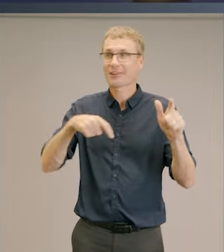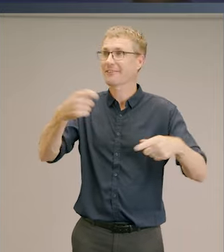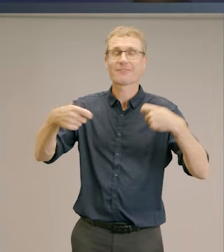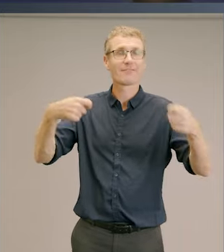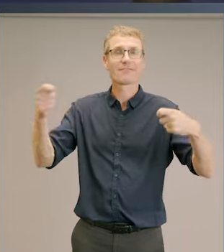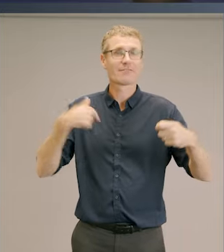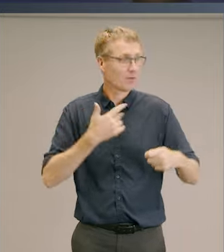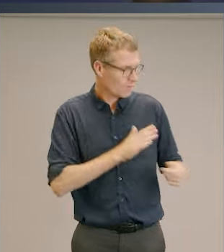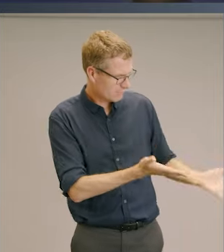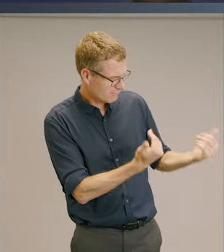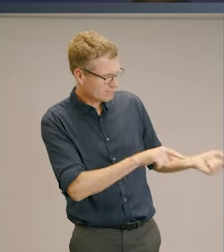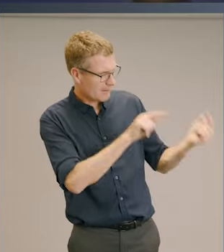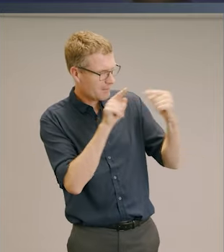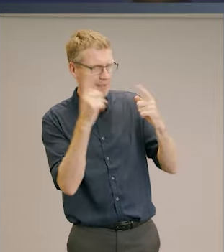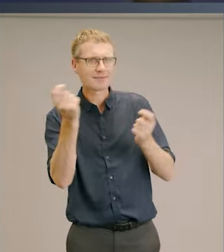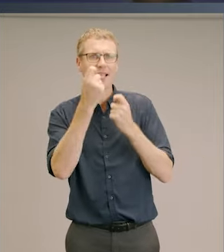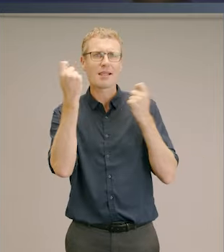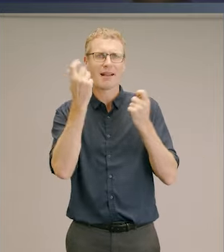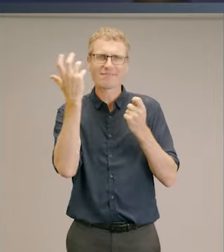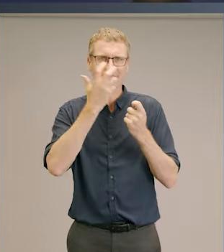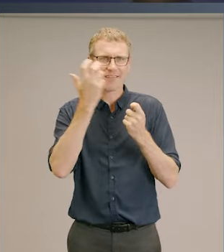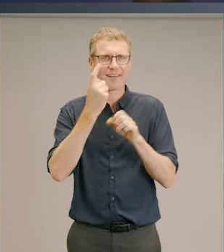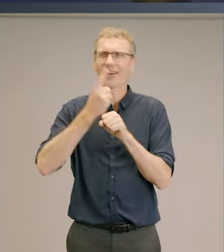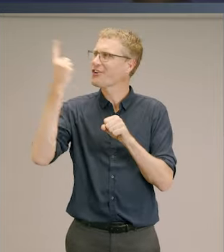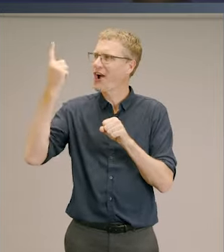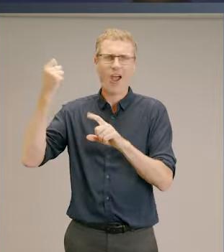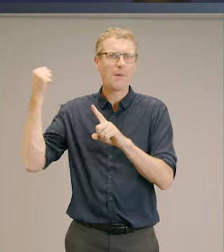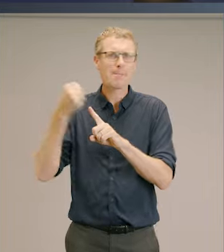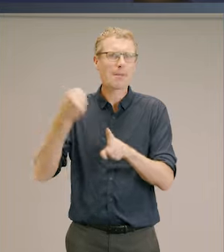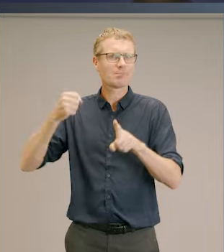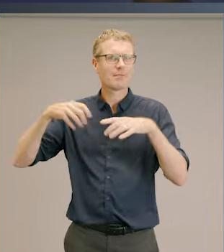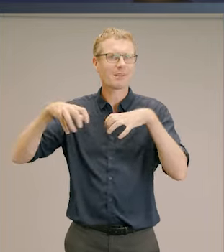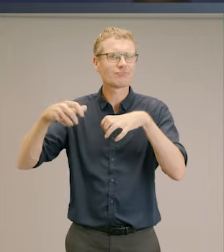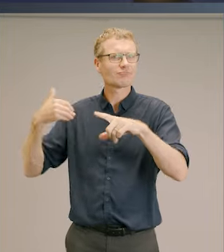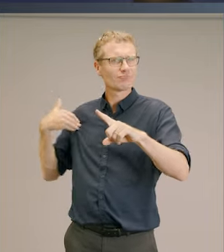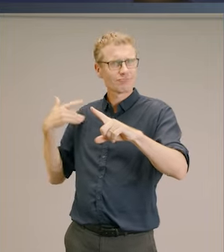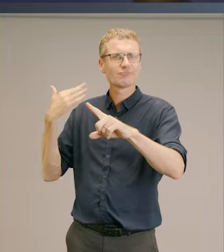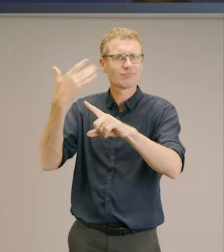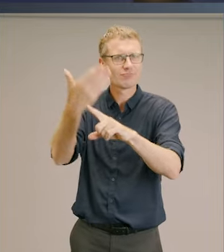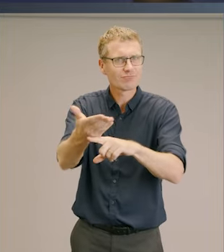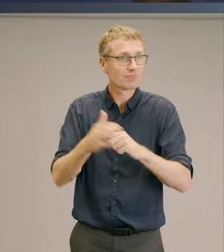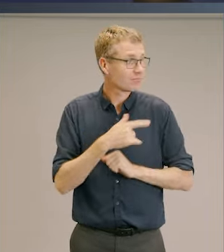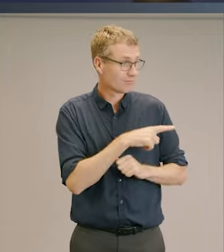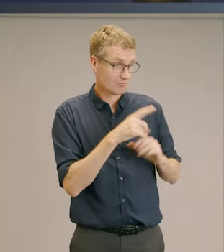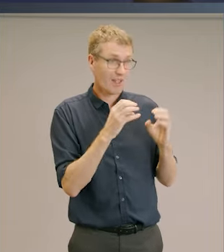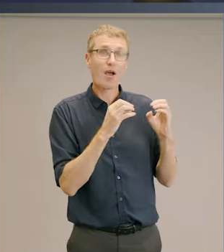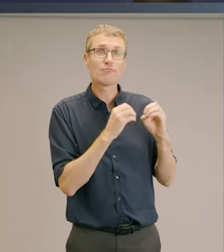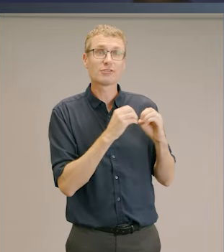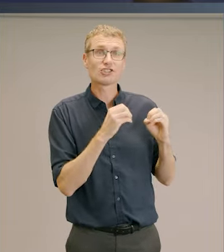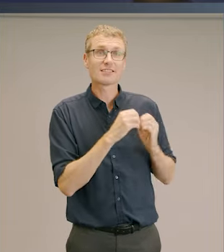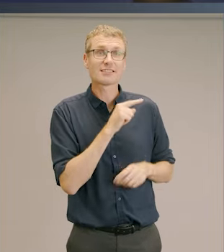teams back to celebrate all that God has done and how the gospel has spread and the good news of Jesus has spread through their